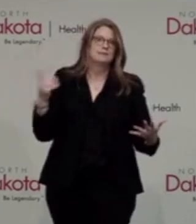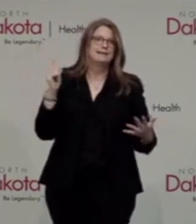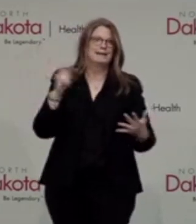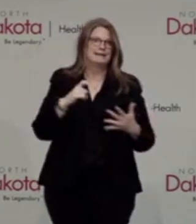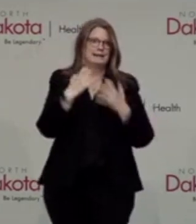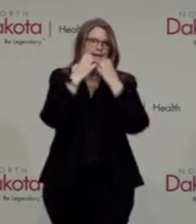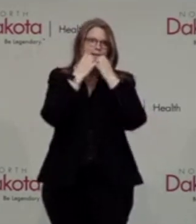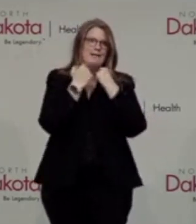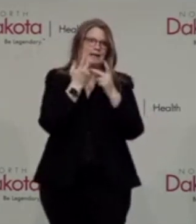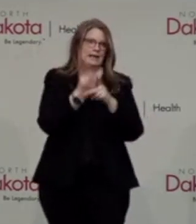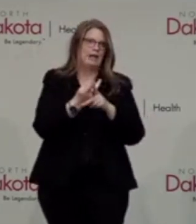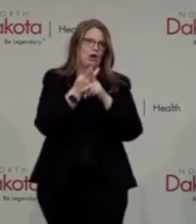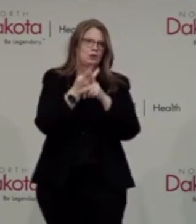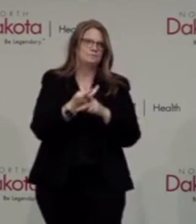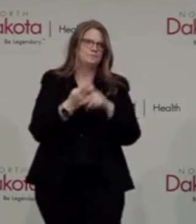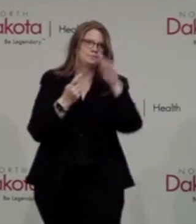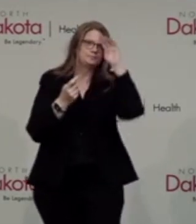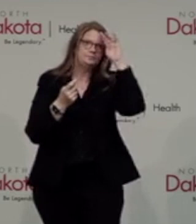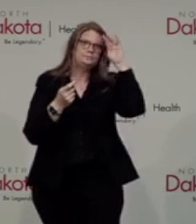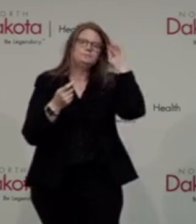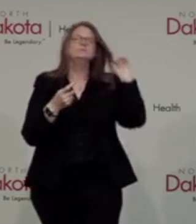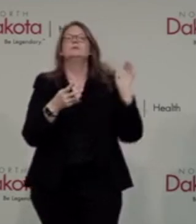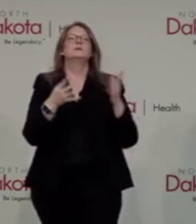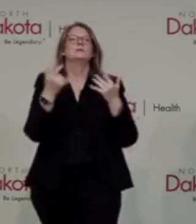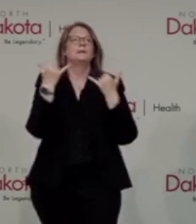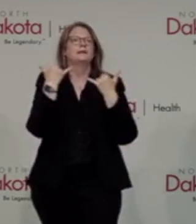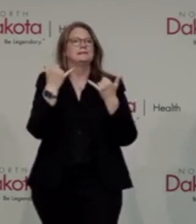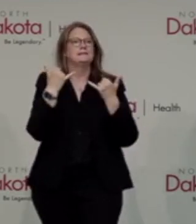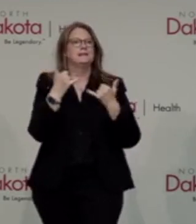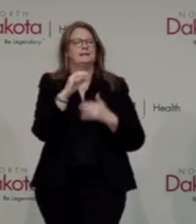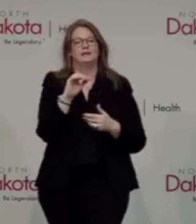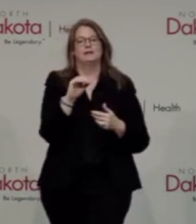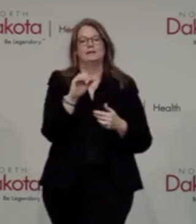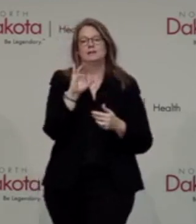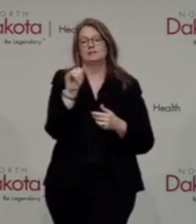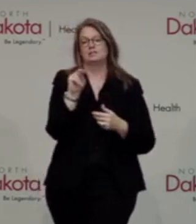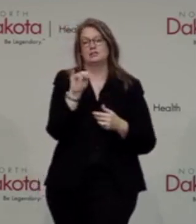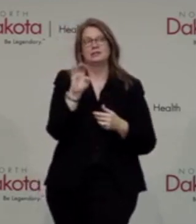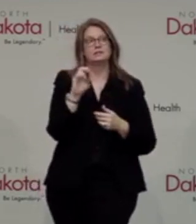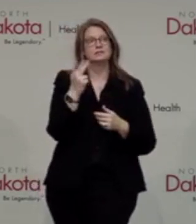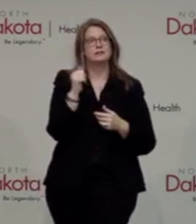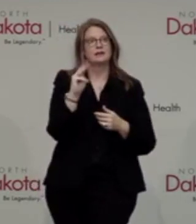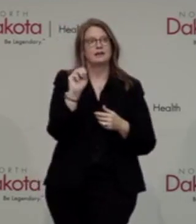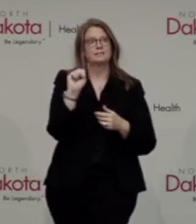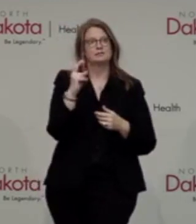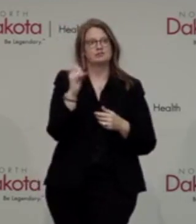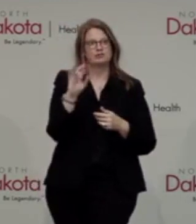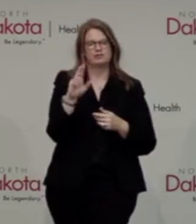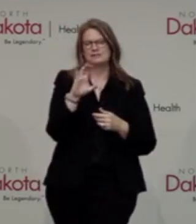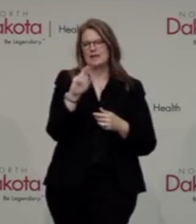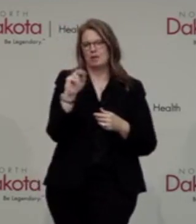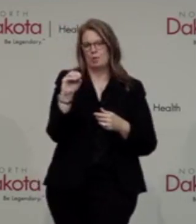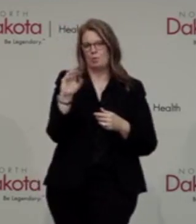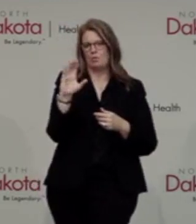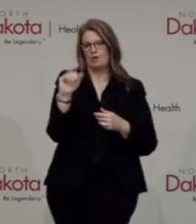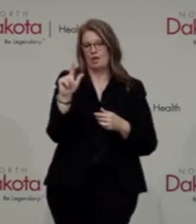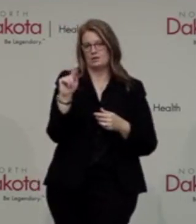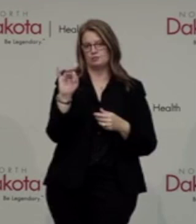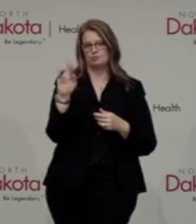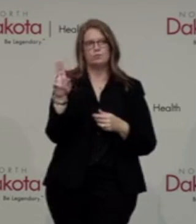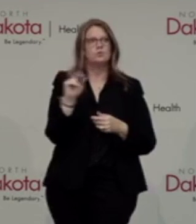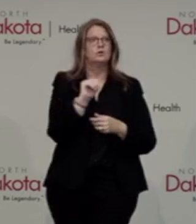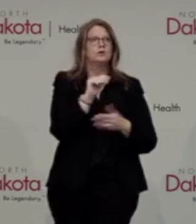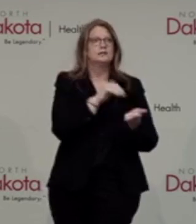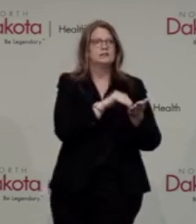care. With us today that you're going to be hearing virtually are Janice Hampshire, the Chief Nursing Officer at Altru, Dr.